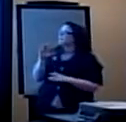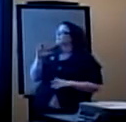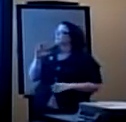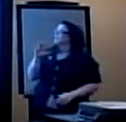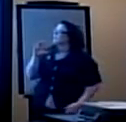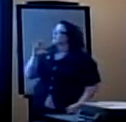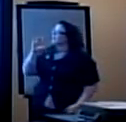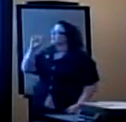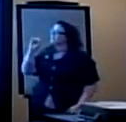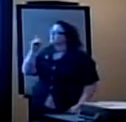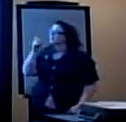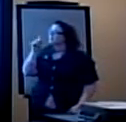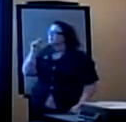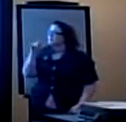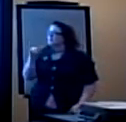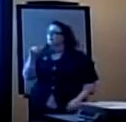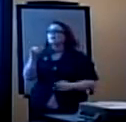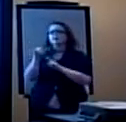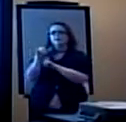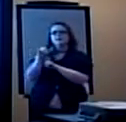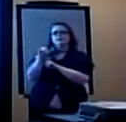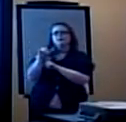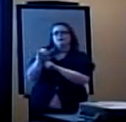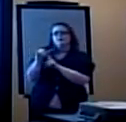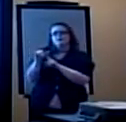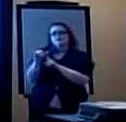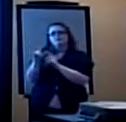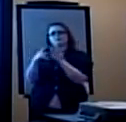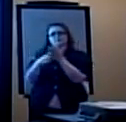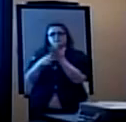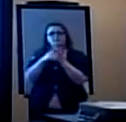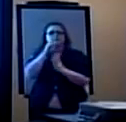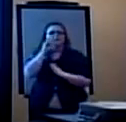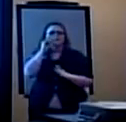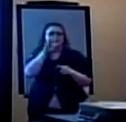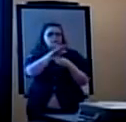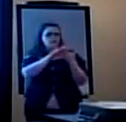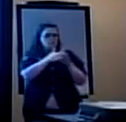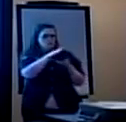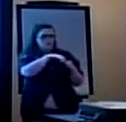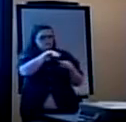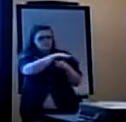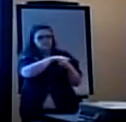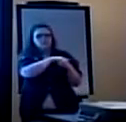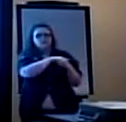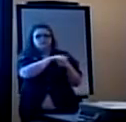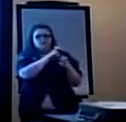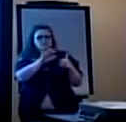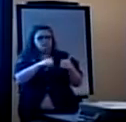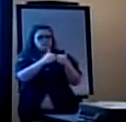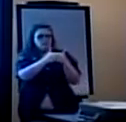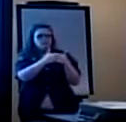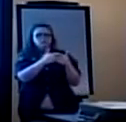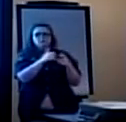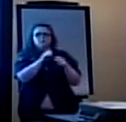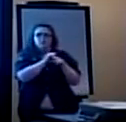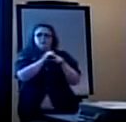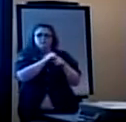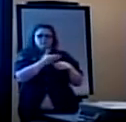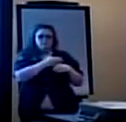I'm mangling her name, but they talked about their challenges as practitioners in Aboriginal communities, and they supported each other, but they also figured out their best practices in